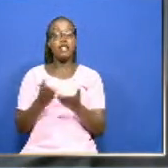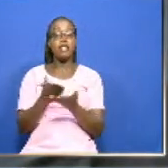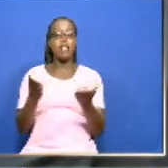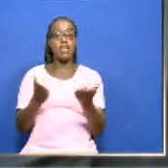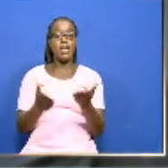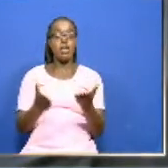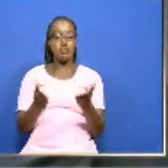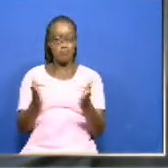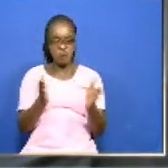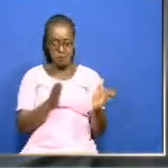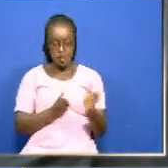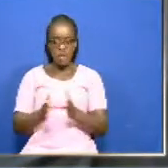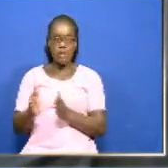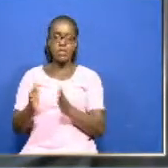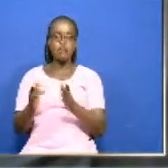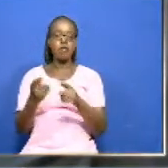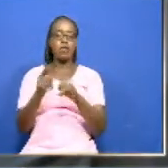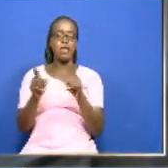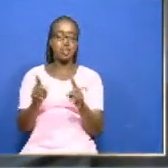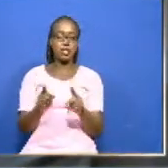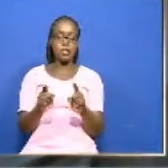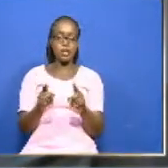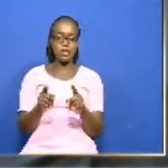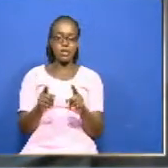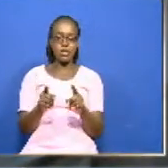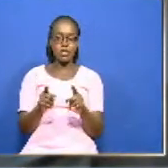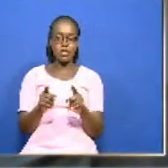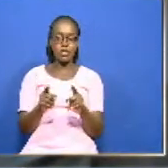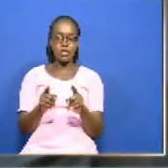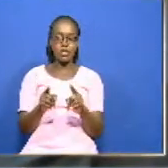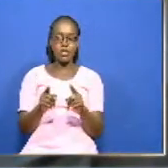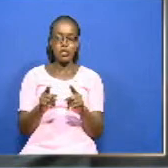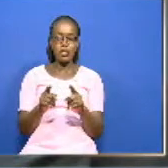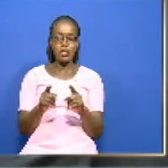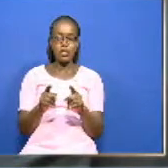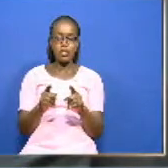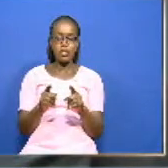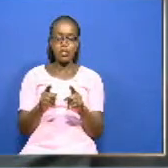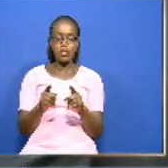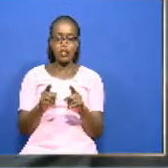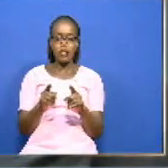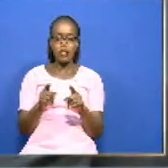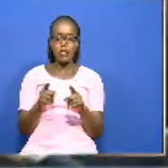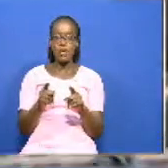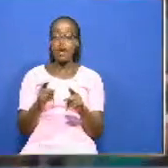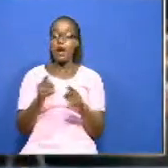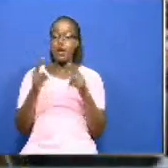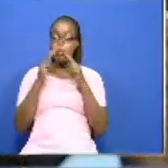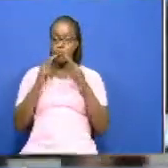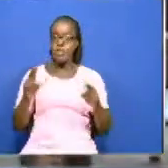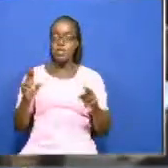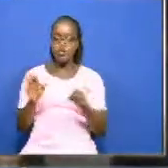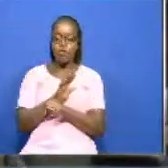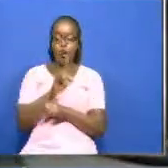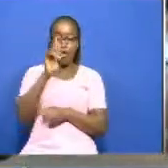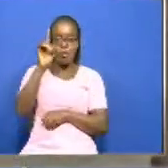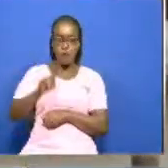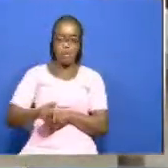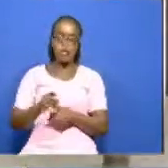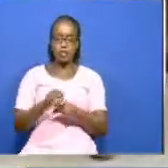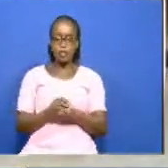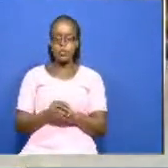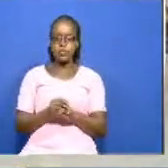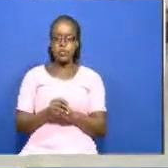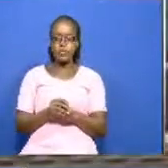wish, but to ensure that they are peaceful. The Commission is now urging